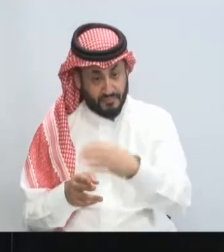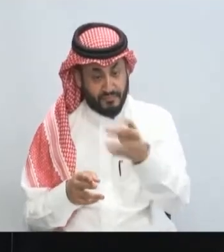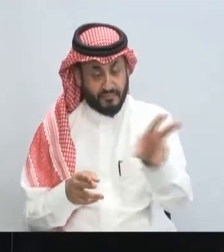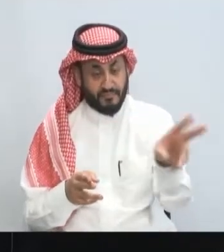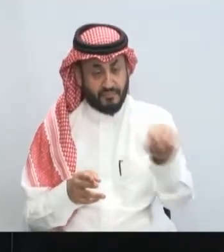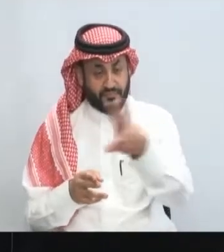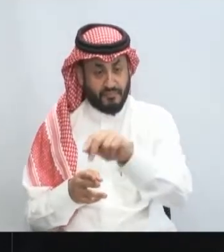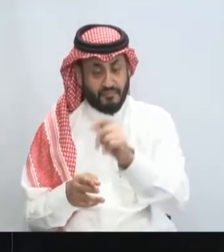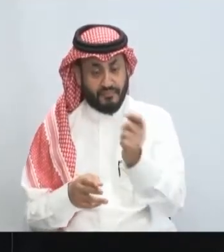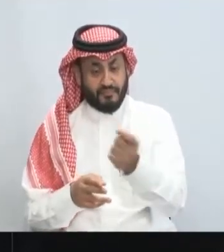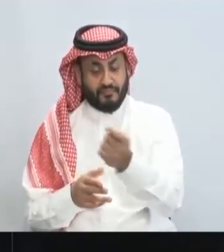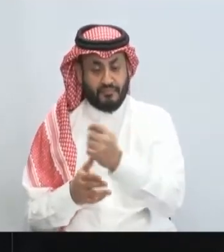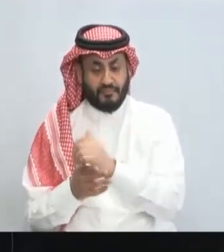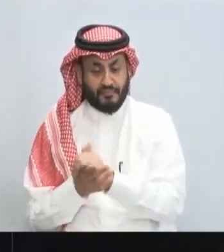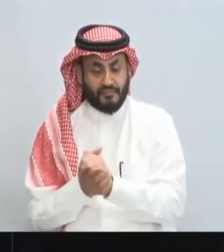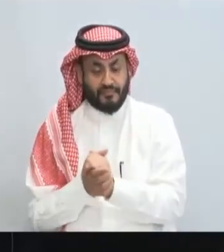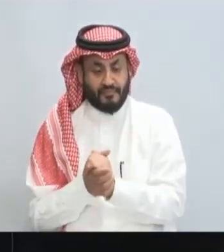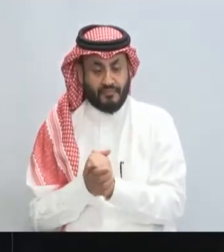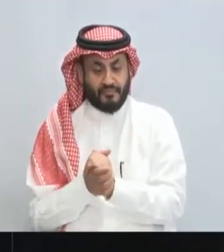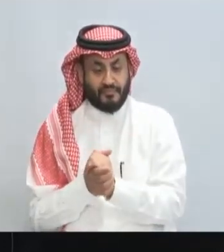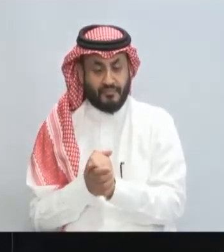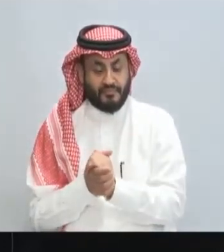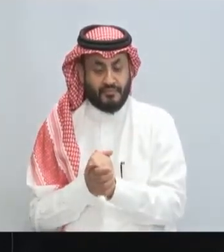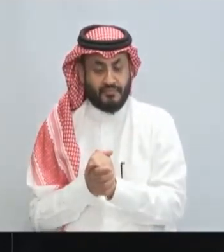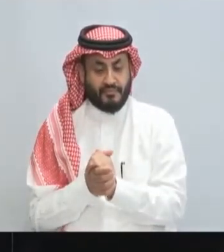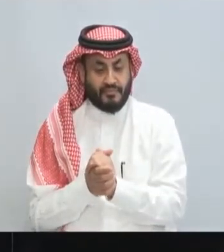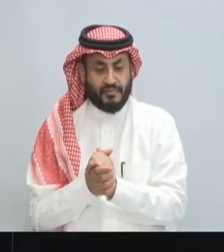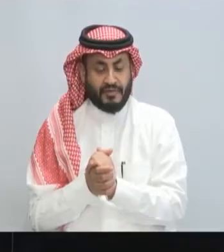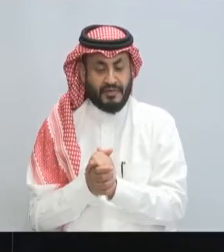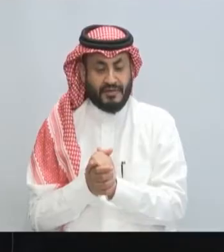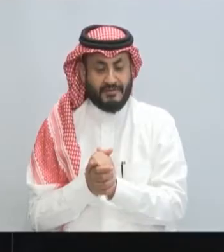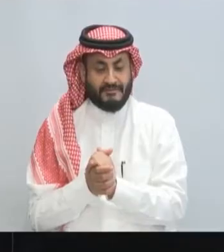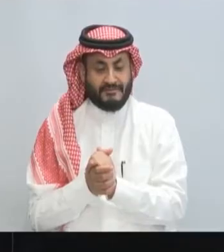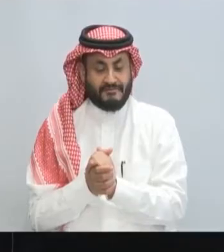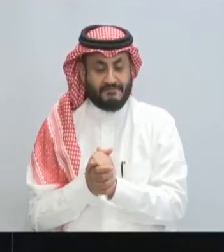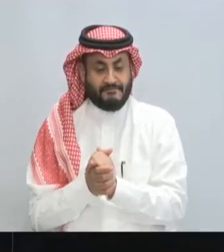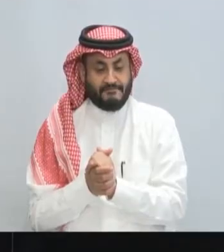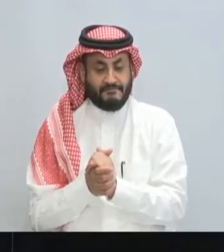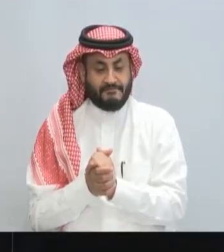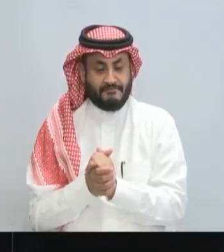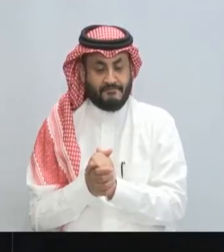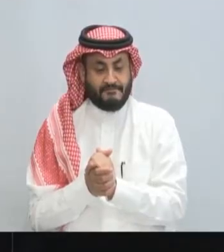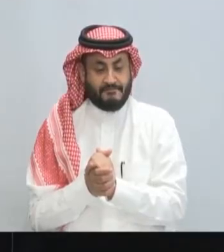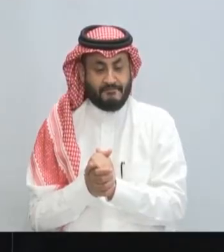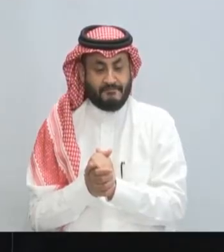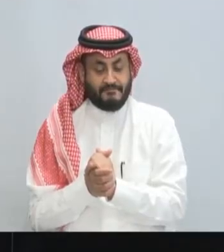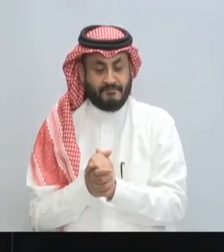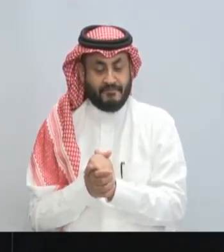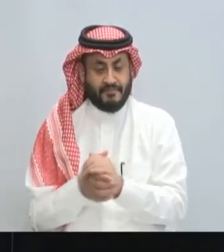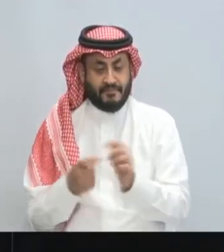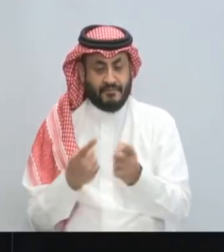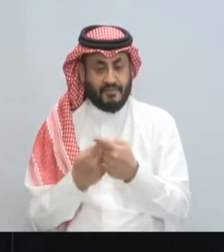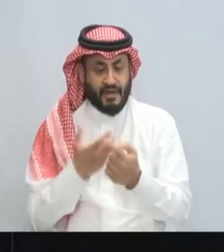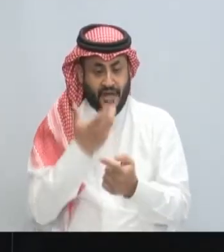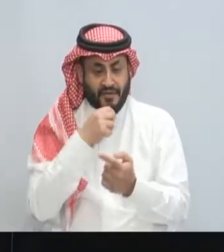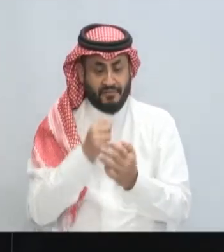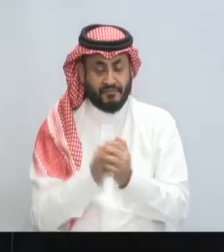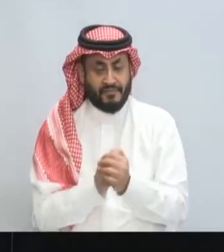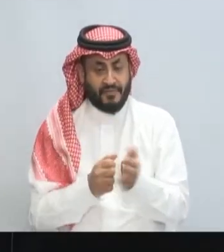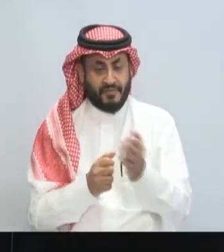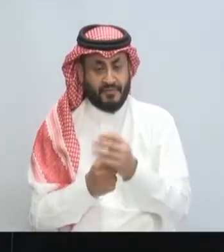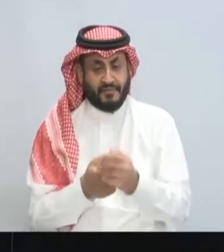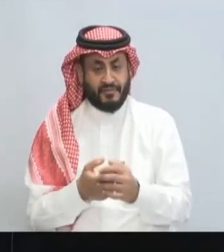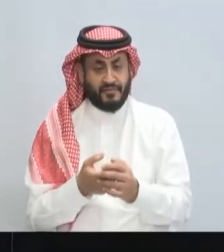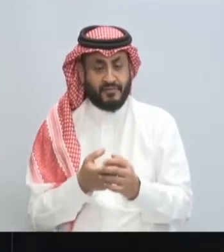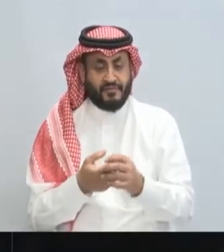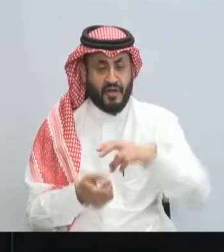same sentences here in this line. So here we're going to write down this one, apples, and here we're